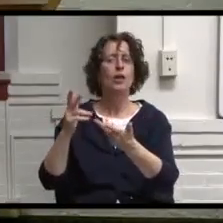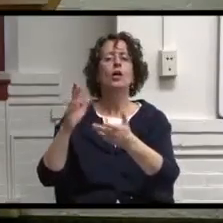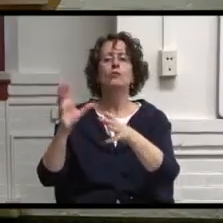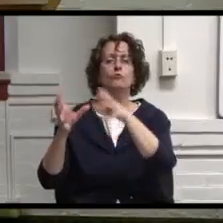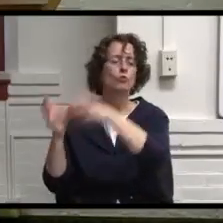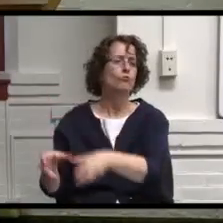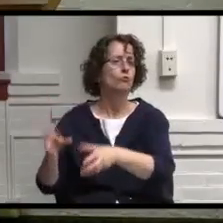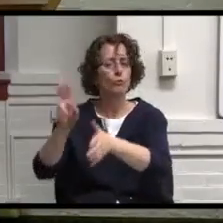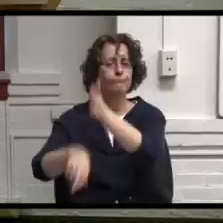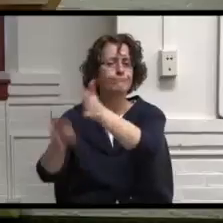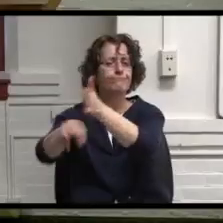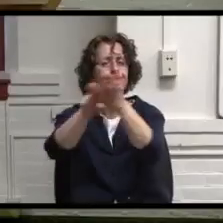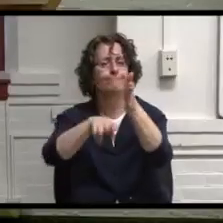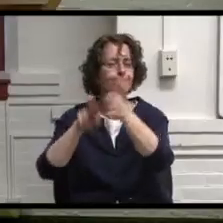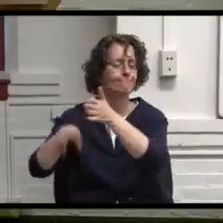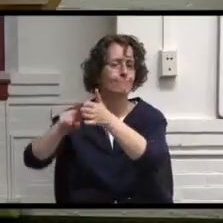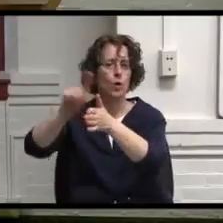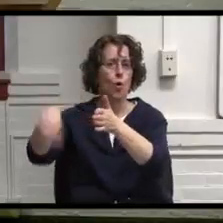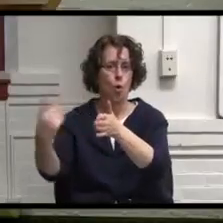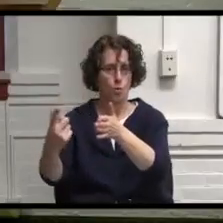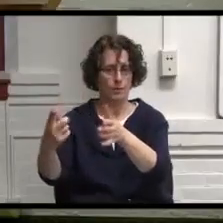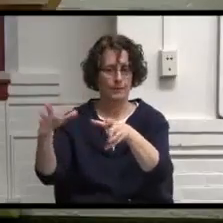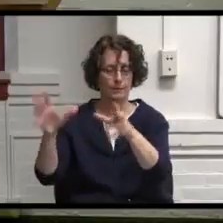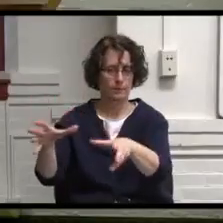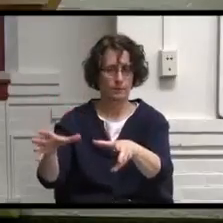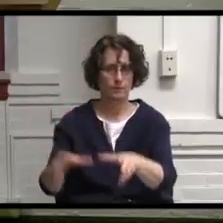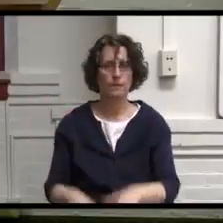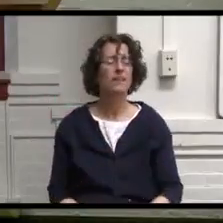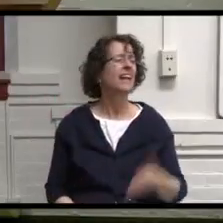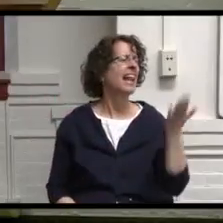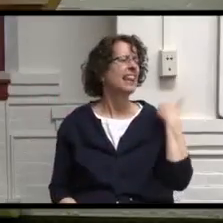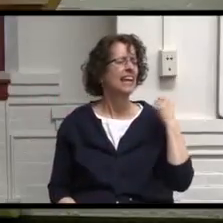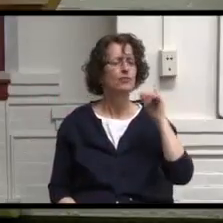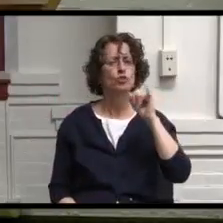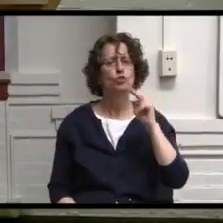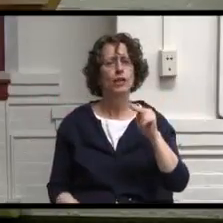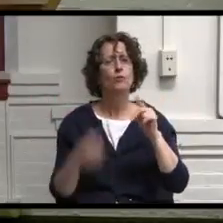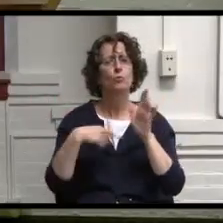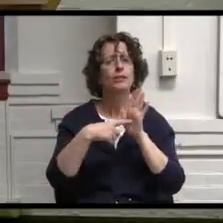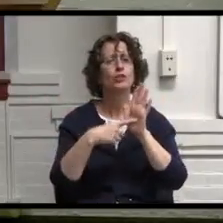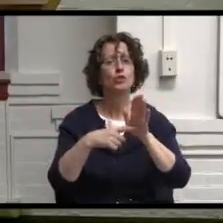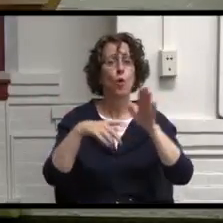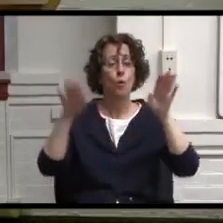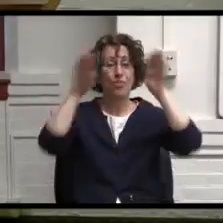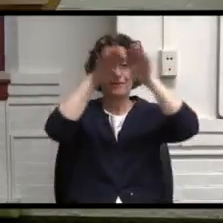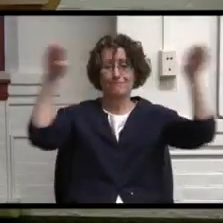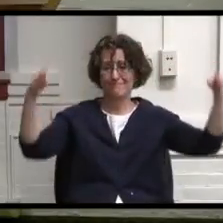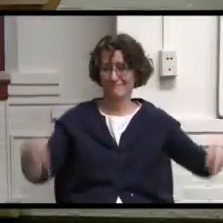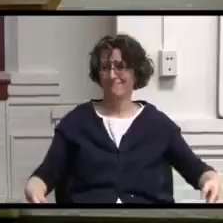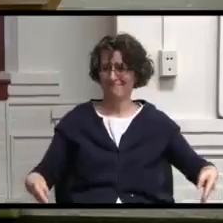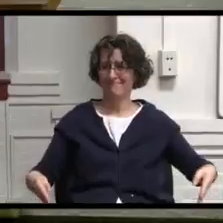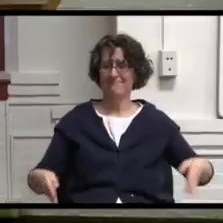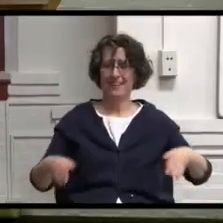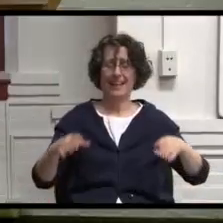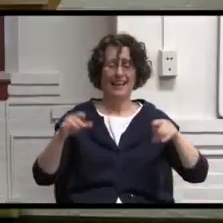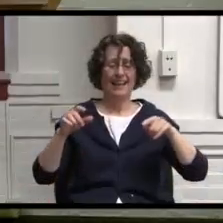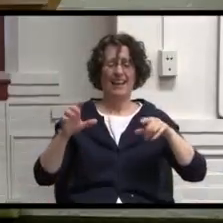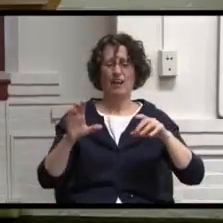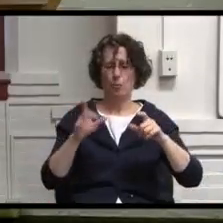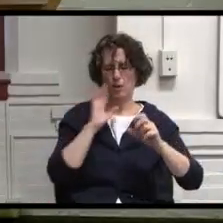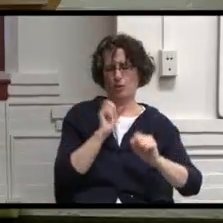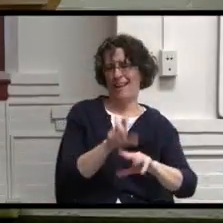back in January, showed you that in front of the mausoleum, we have a heart-shaped